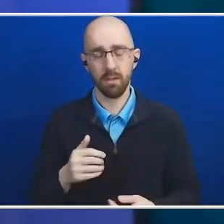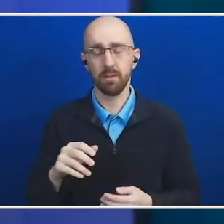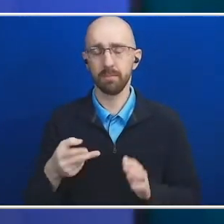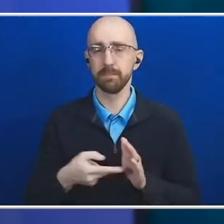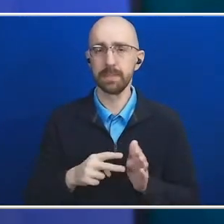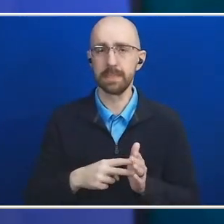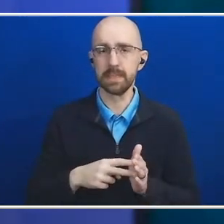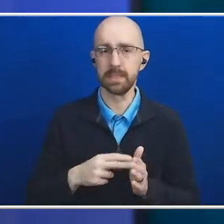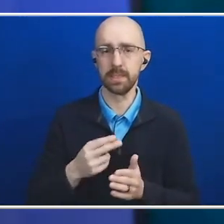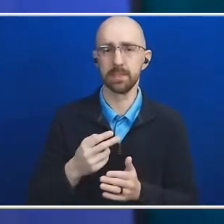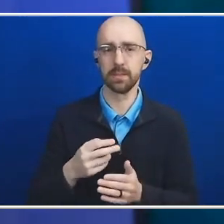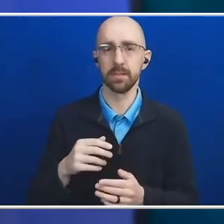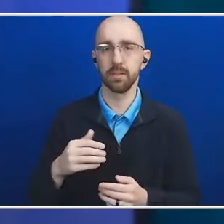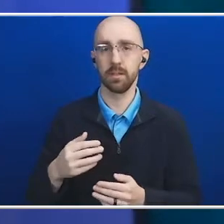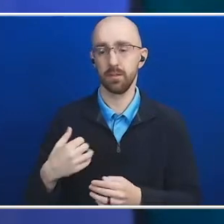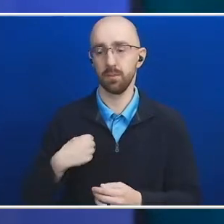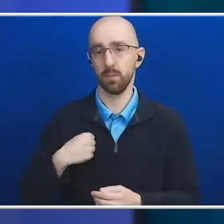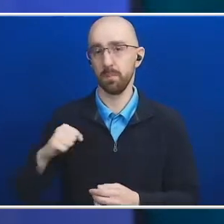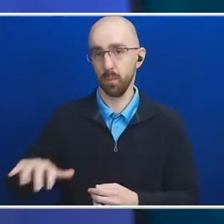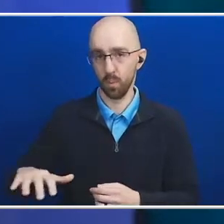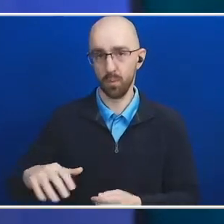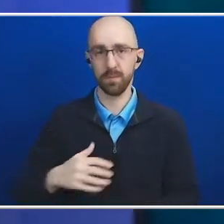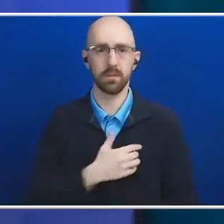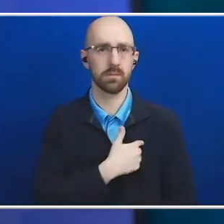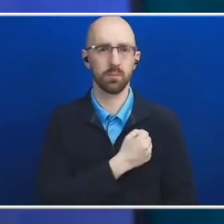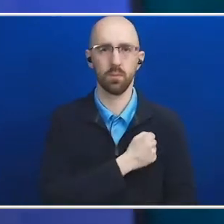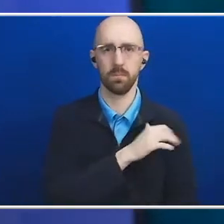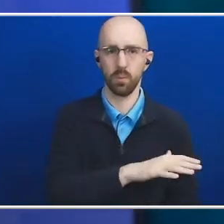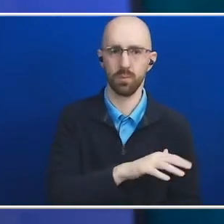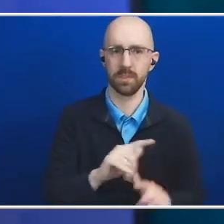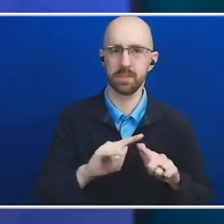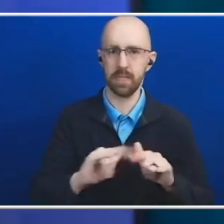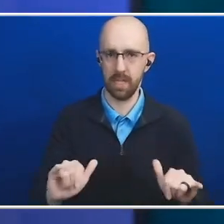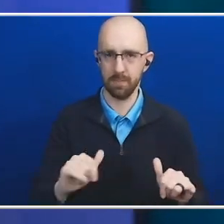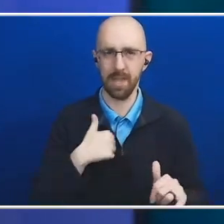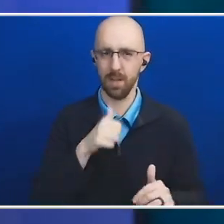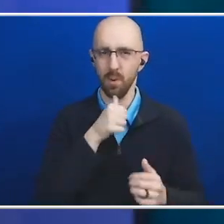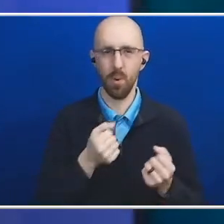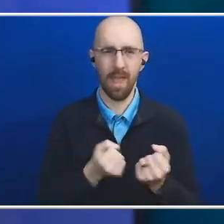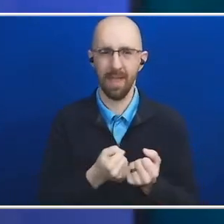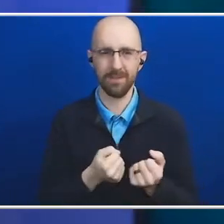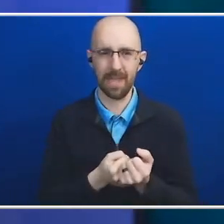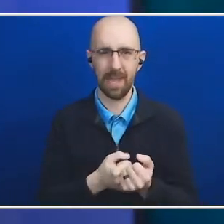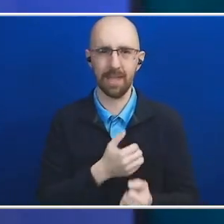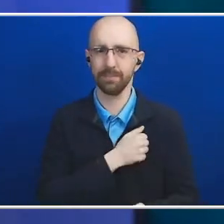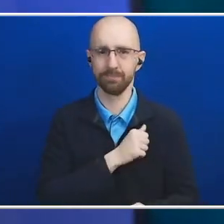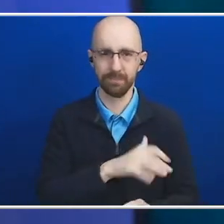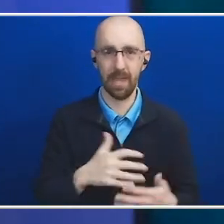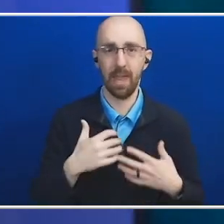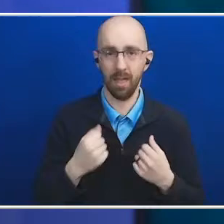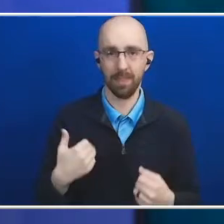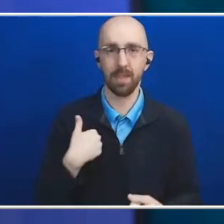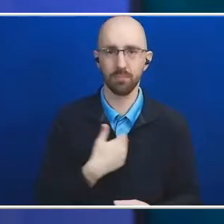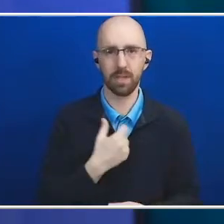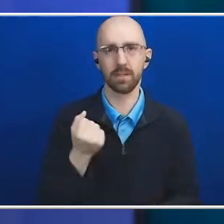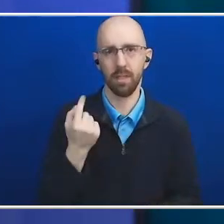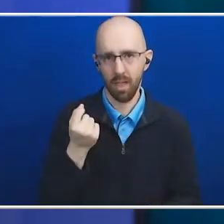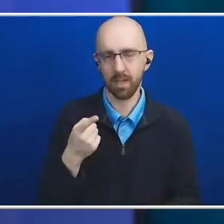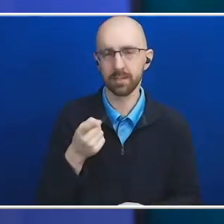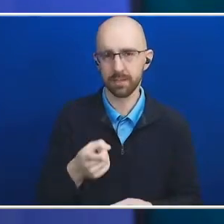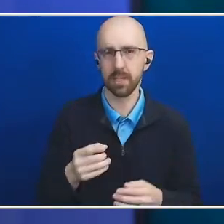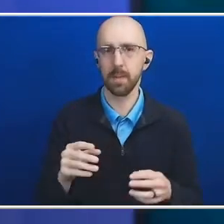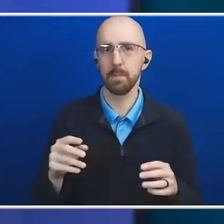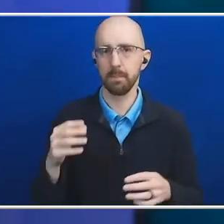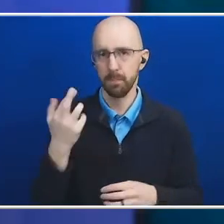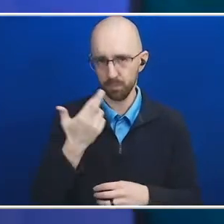other breast. I don't necessarily advocate for taking off healthy breasts unless it's going to be purposeful. And if you look statistically, it